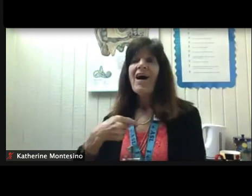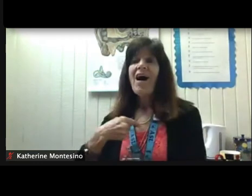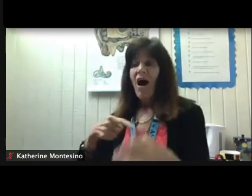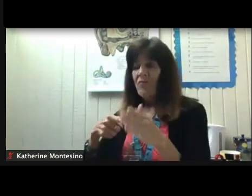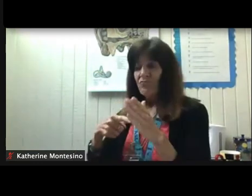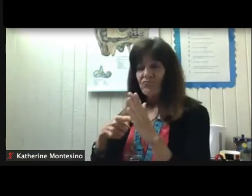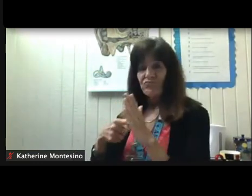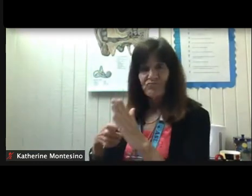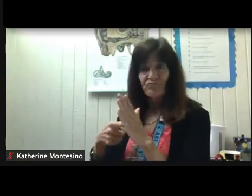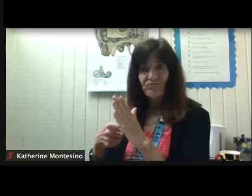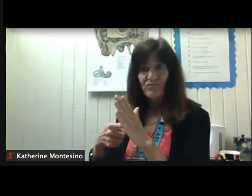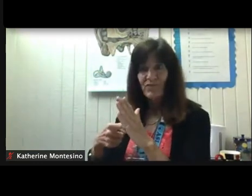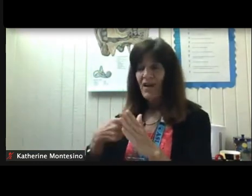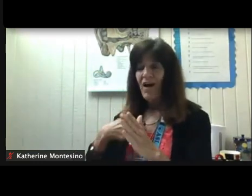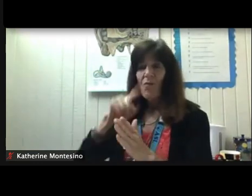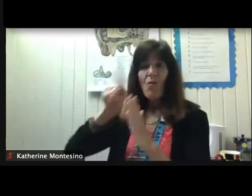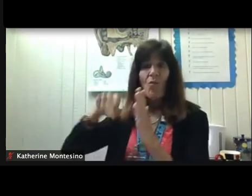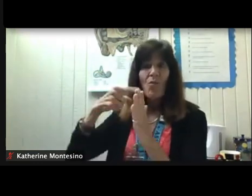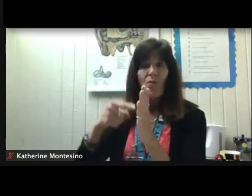And